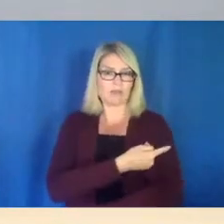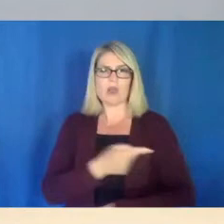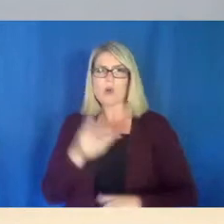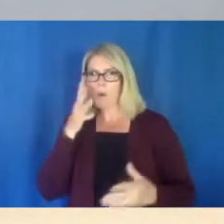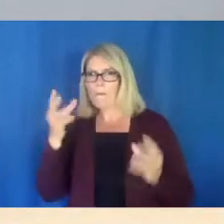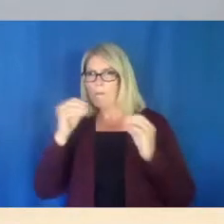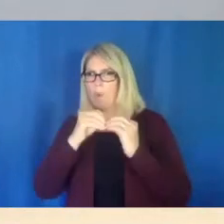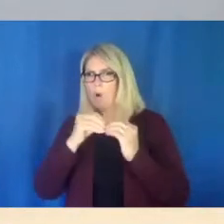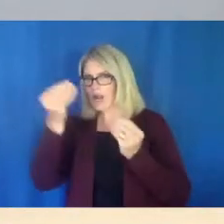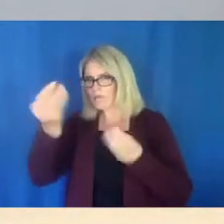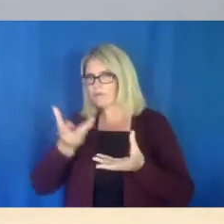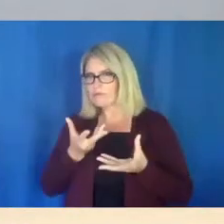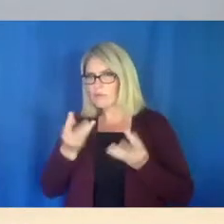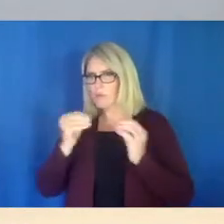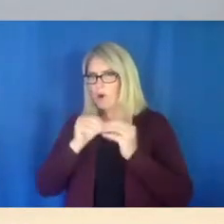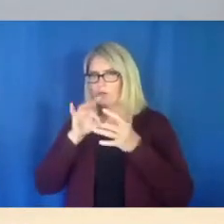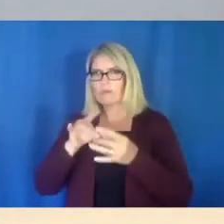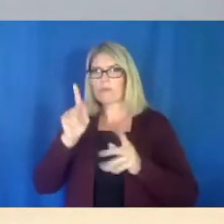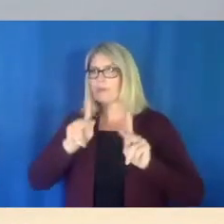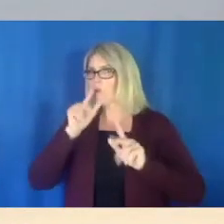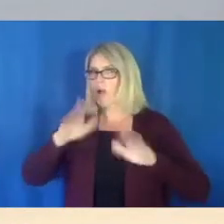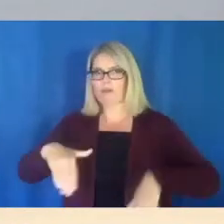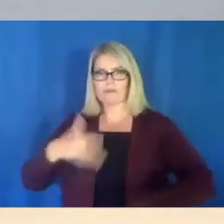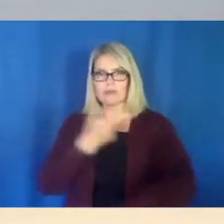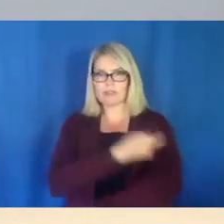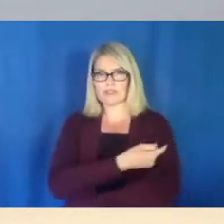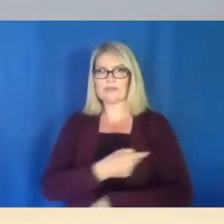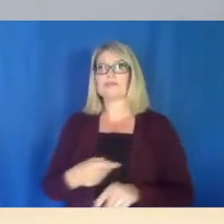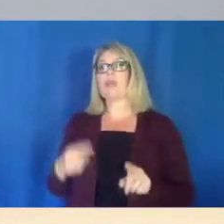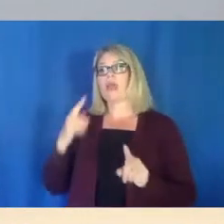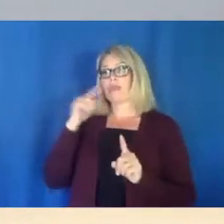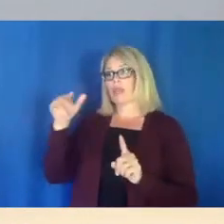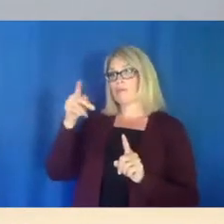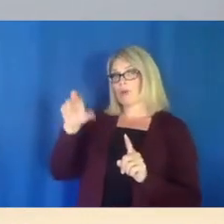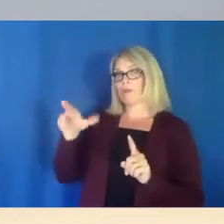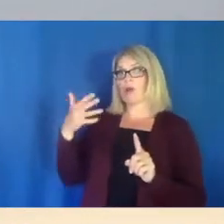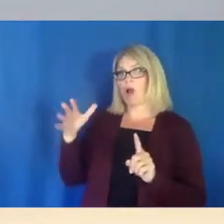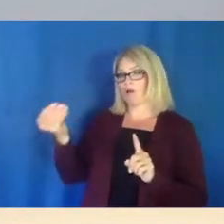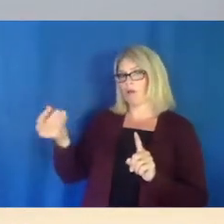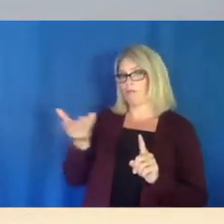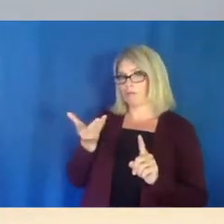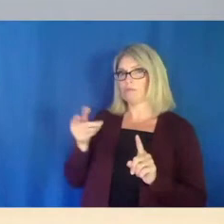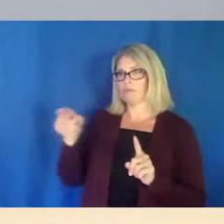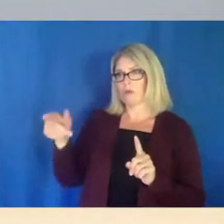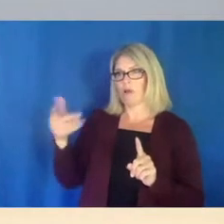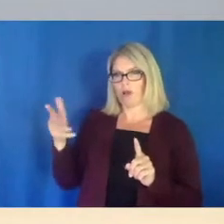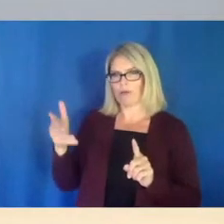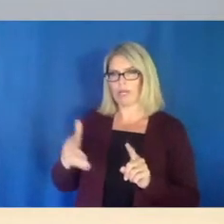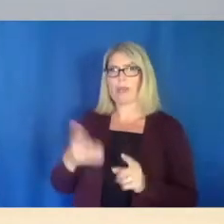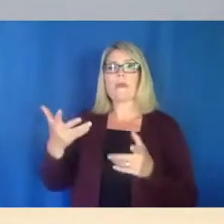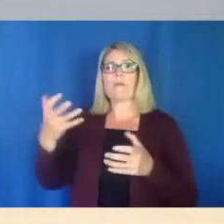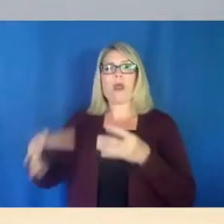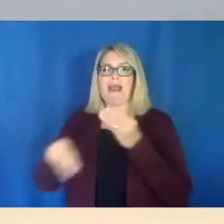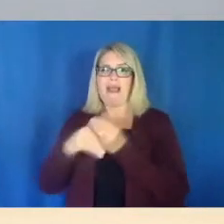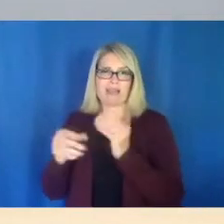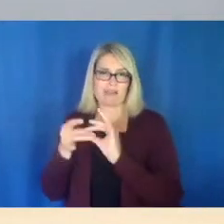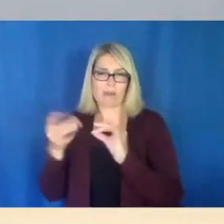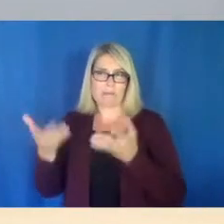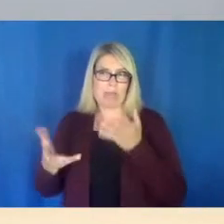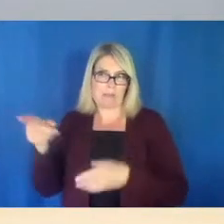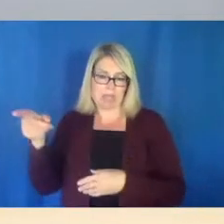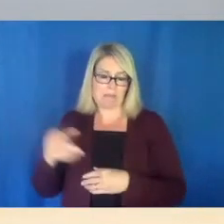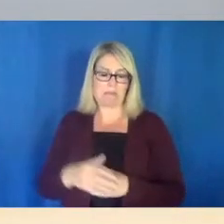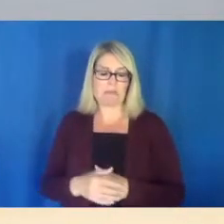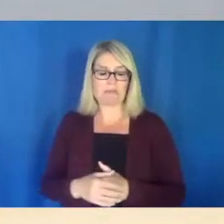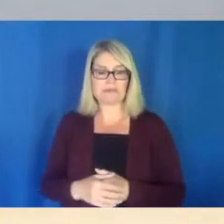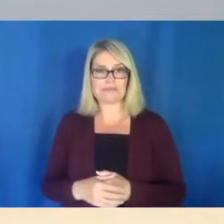today? Well, I think the Premier referenced a bit of it, and he may want to add to this, but I think we are